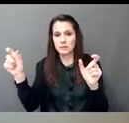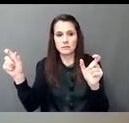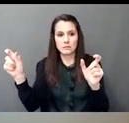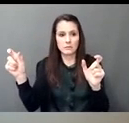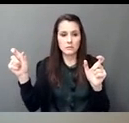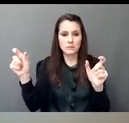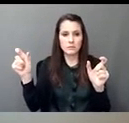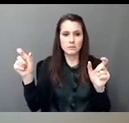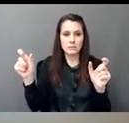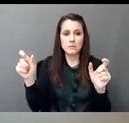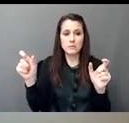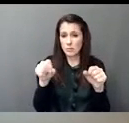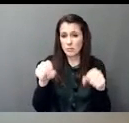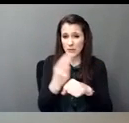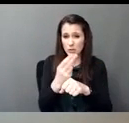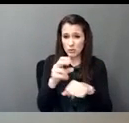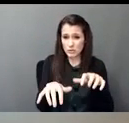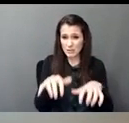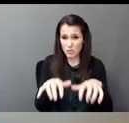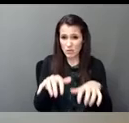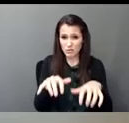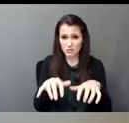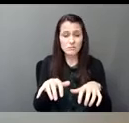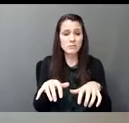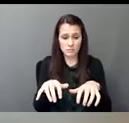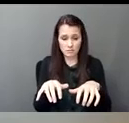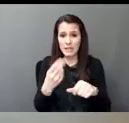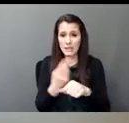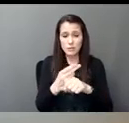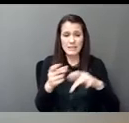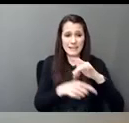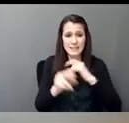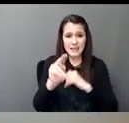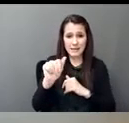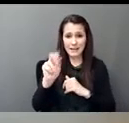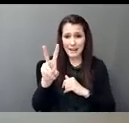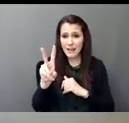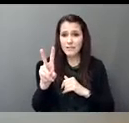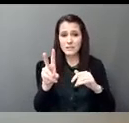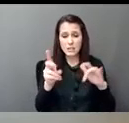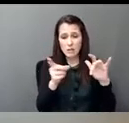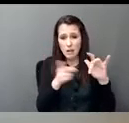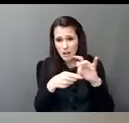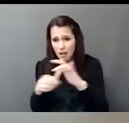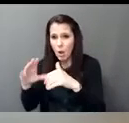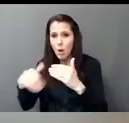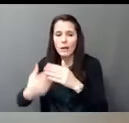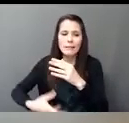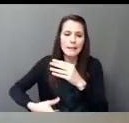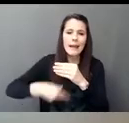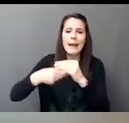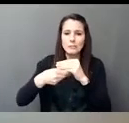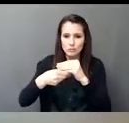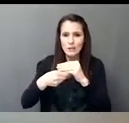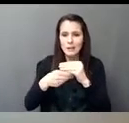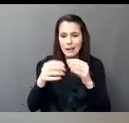So being able to use your keyboard and using the skip navigation to get past all of that extra navigation